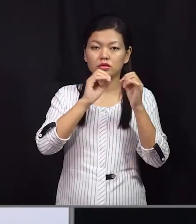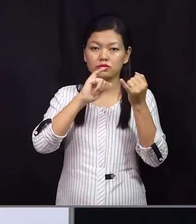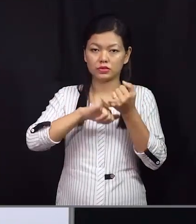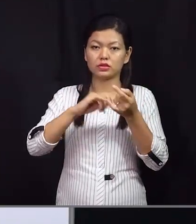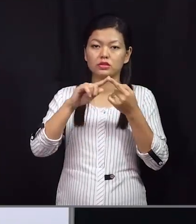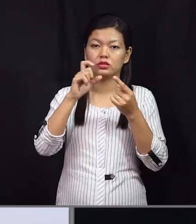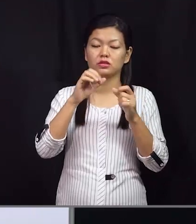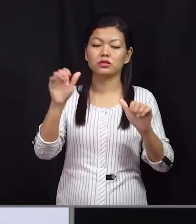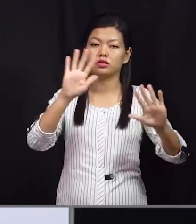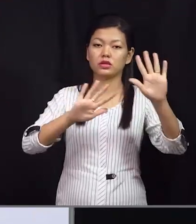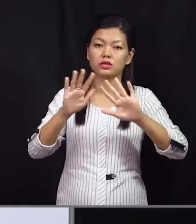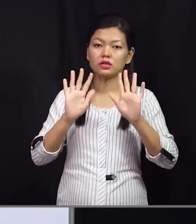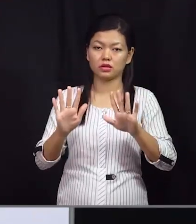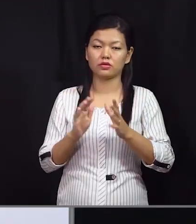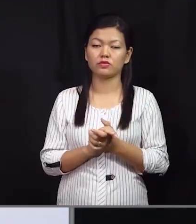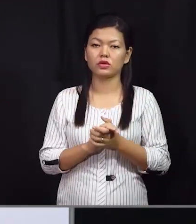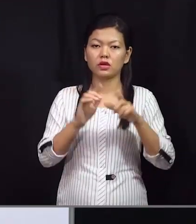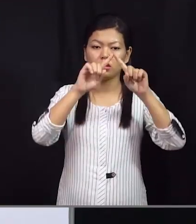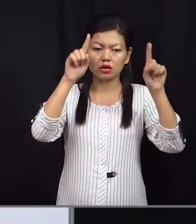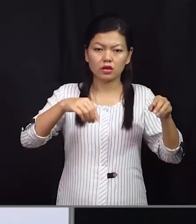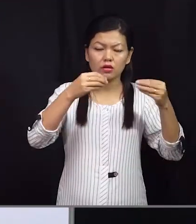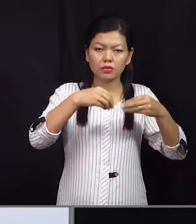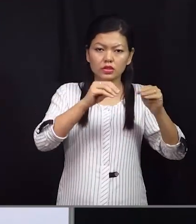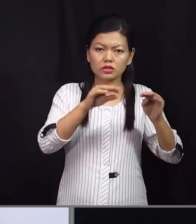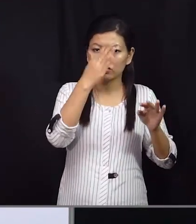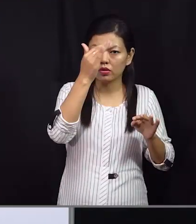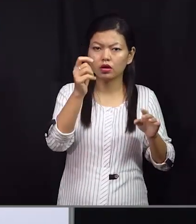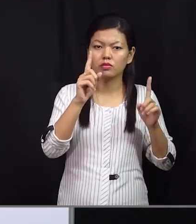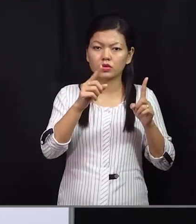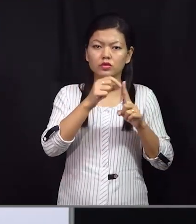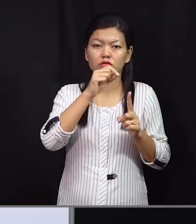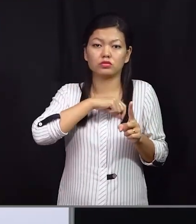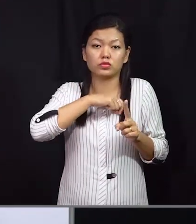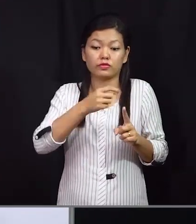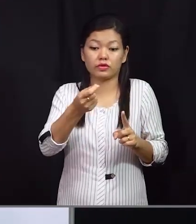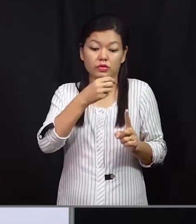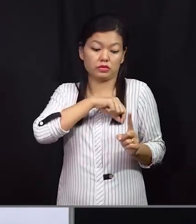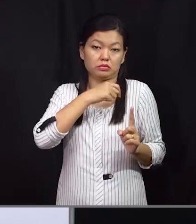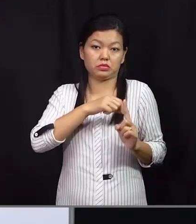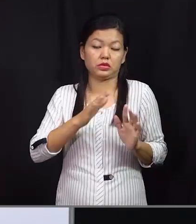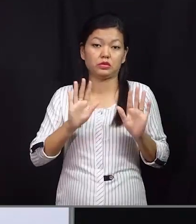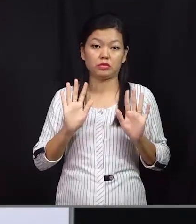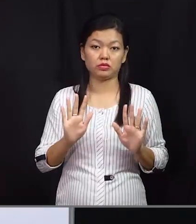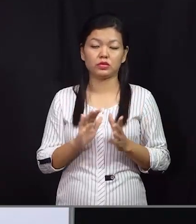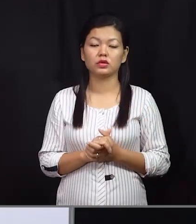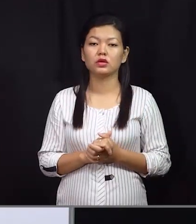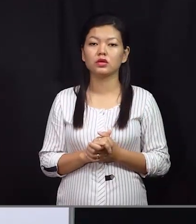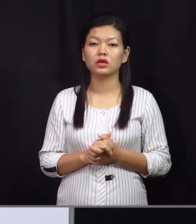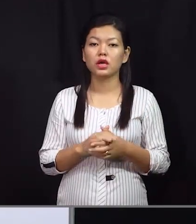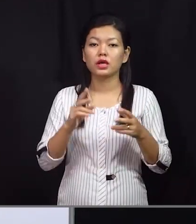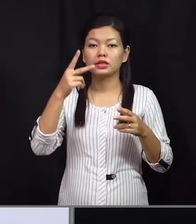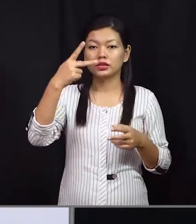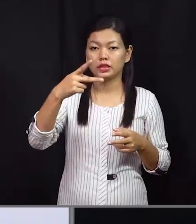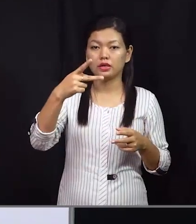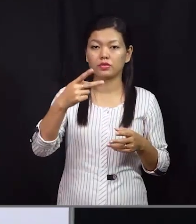do business in order to earn profit, isn't it? That's why it is an economic activity. The second one is, it involves exchange of goods and services.